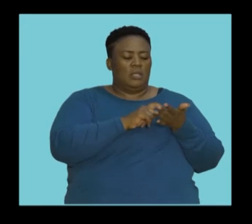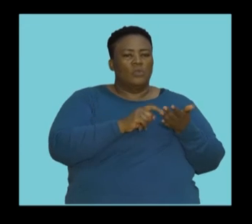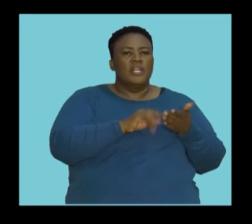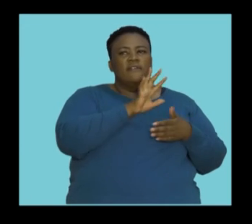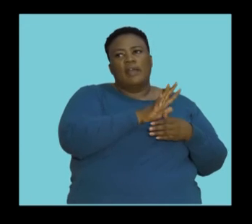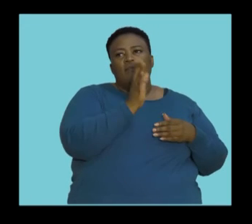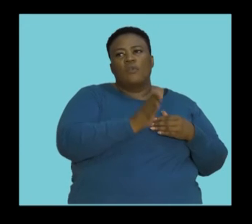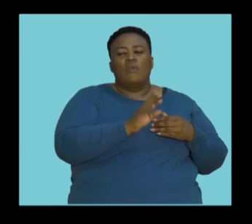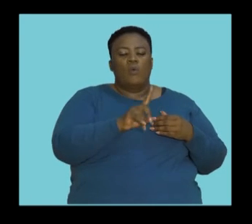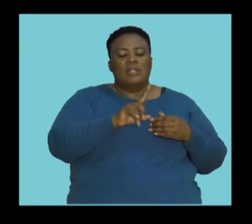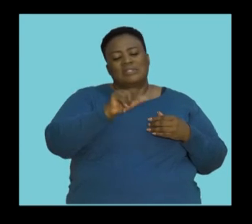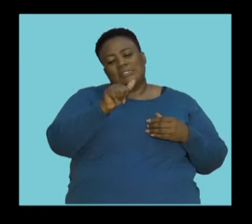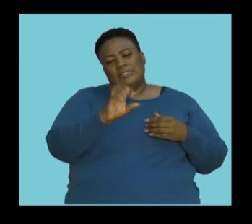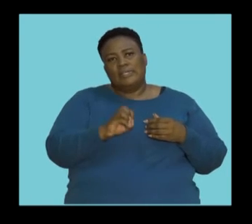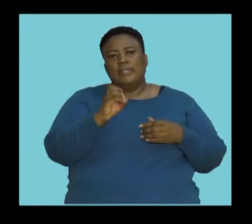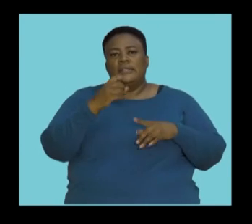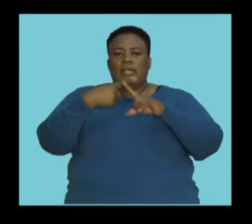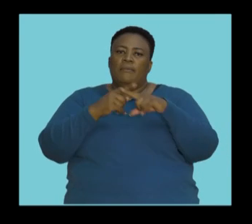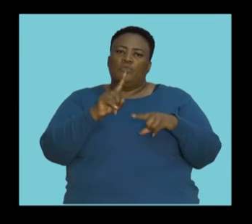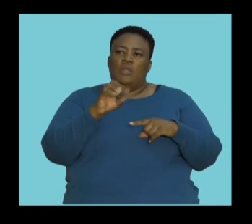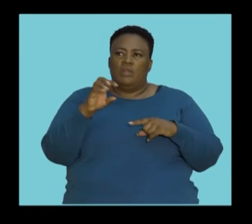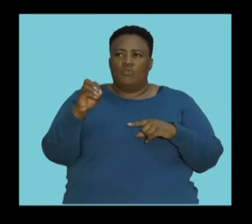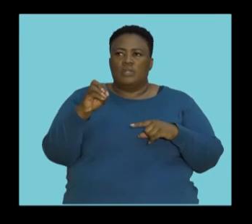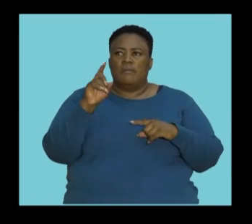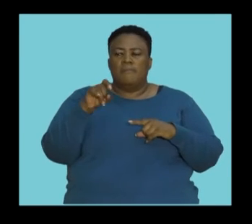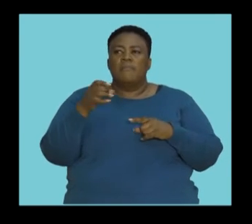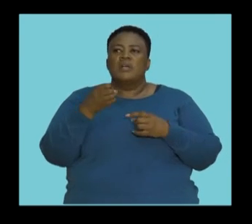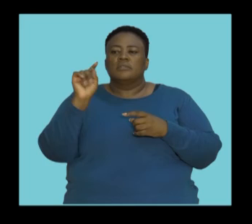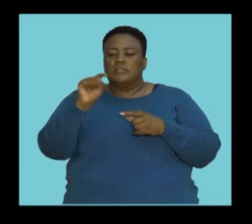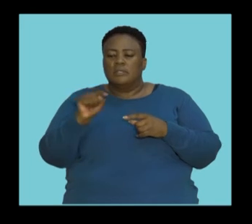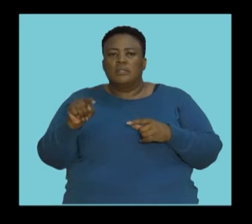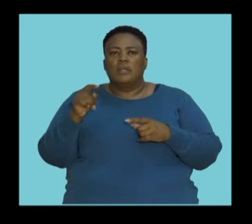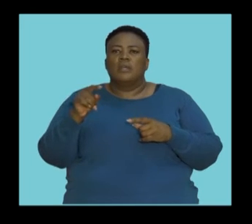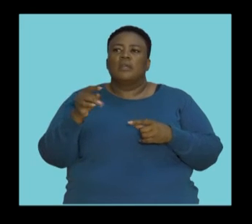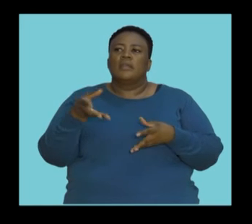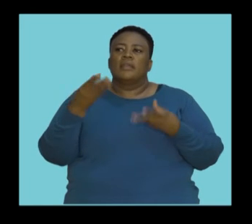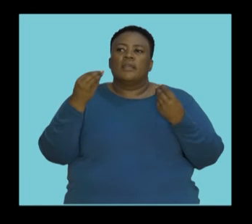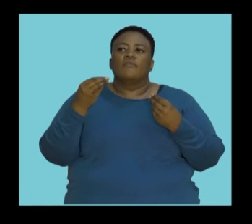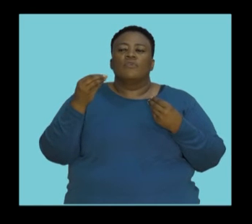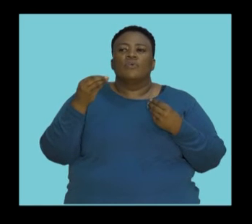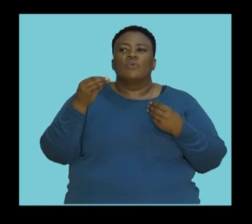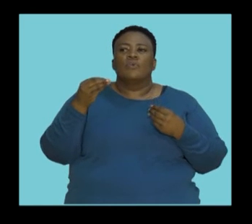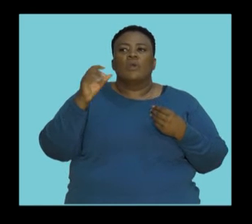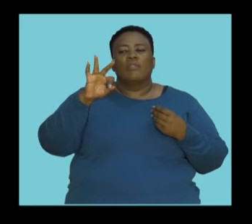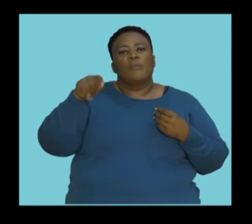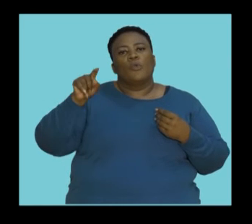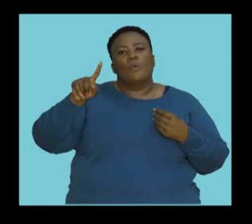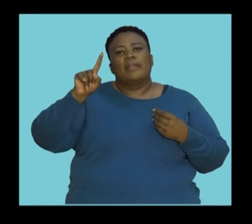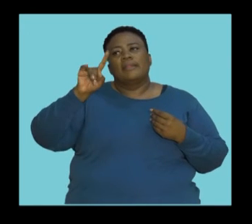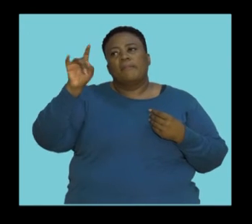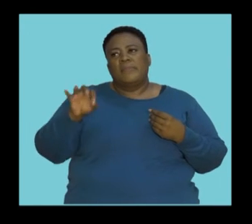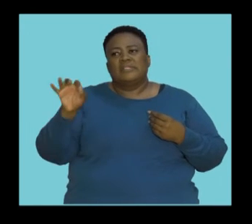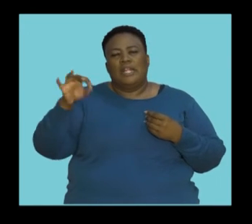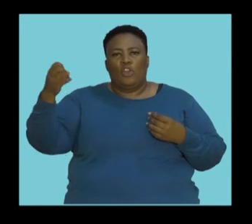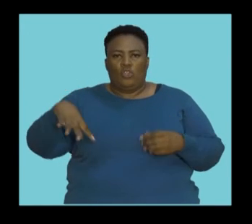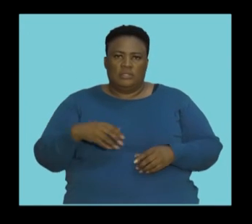got to work out 5 out of 160 times 100, and that should give you, punch in those numbers into a calculator, and it gives you